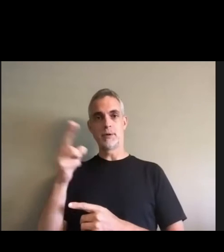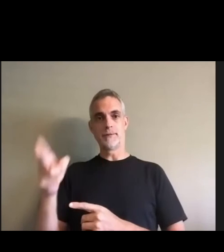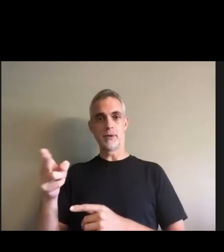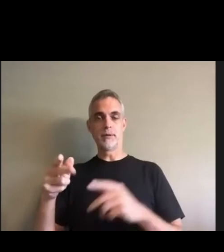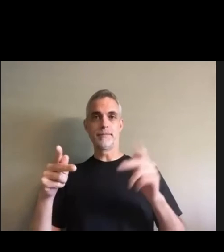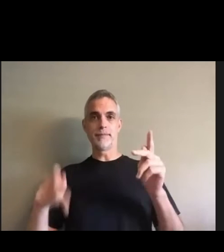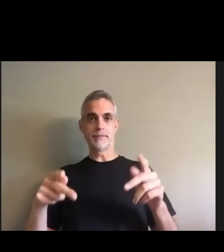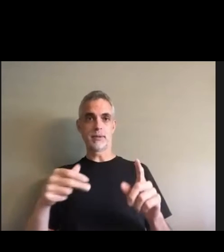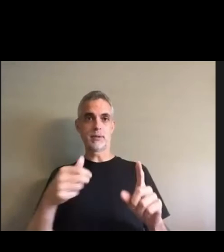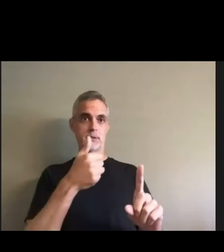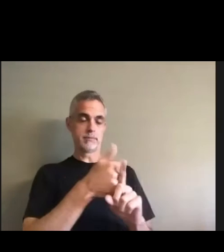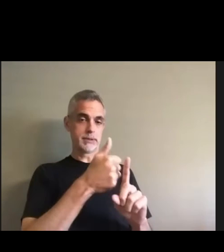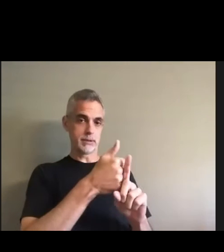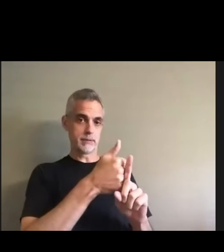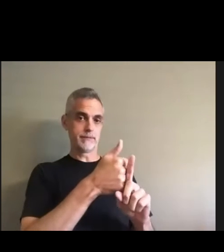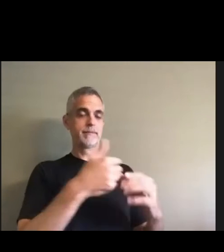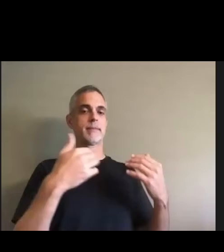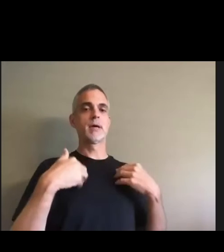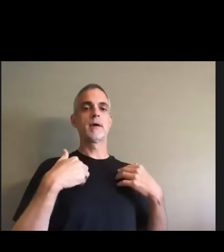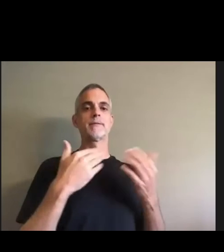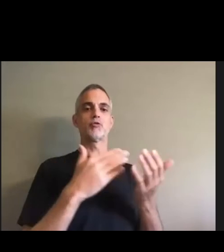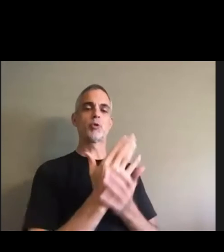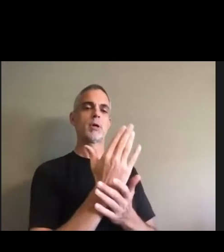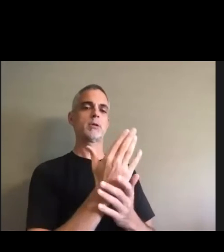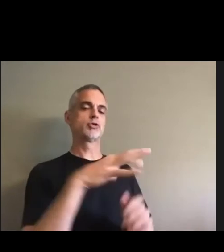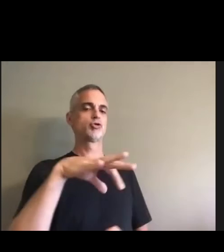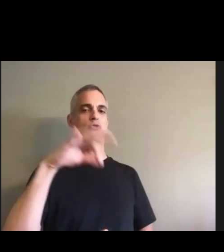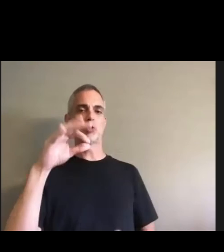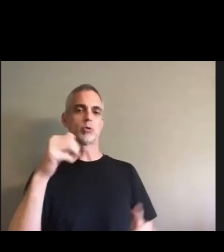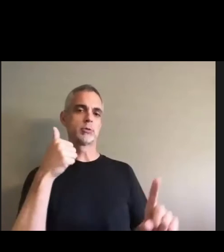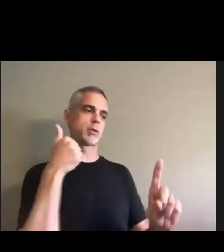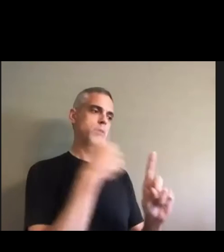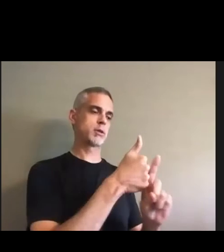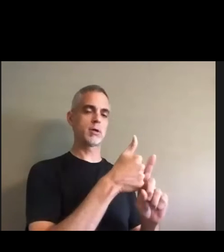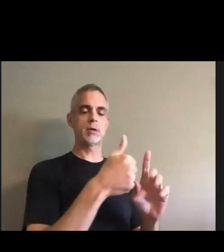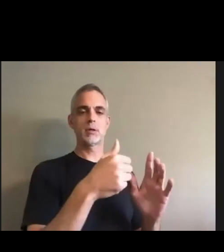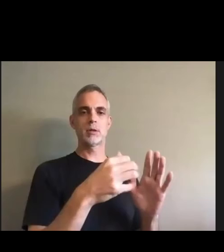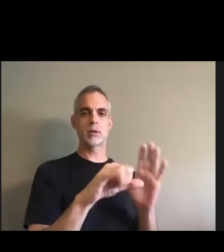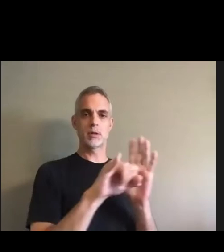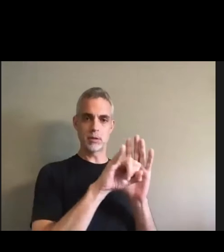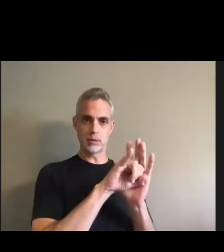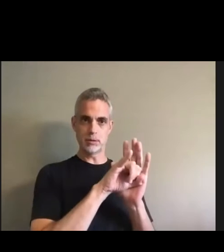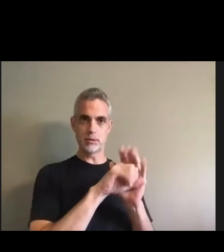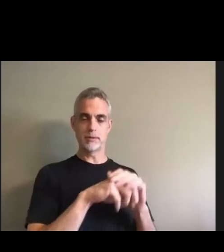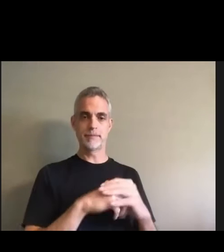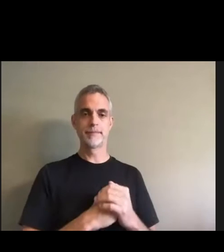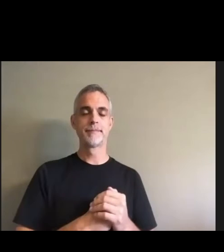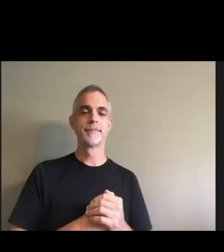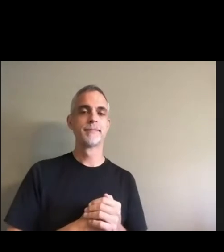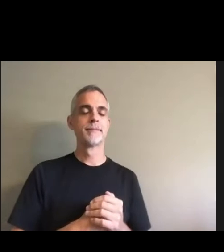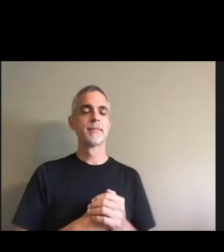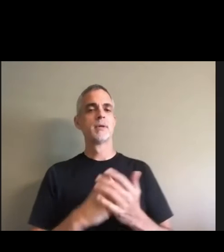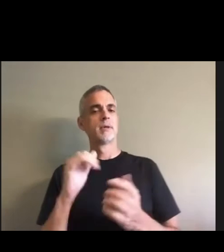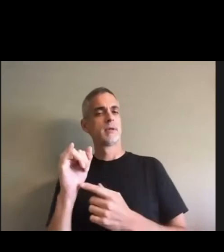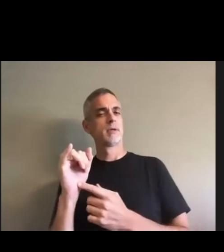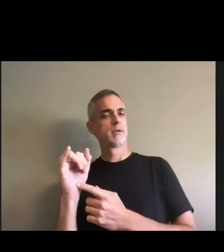Deaf and hard of hearing people, they have the right to be able to choose their own identity,